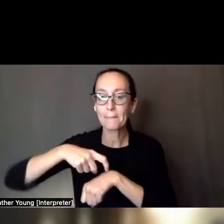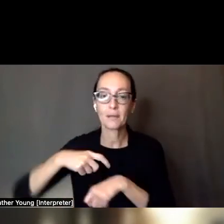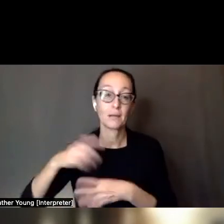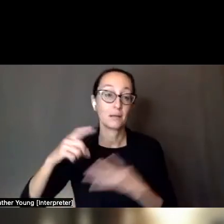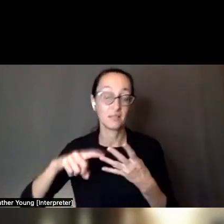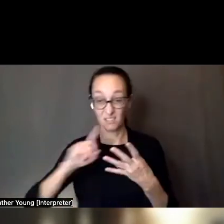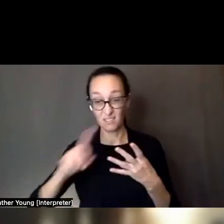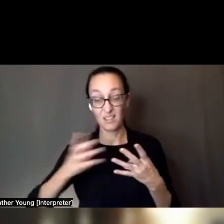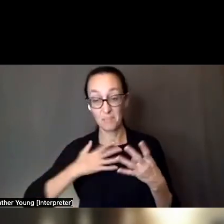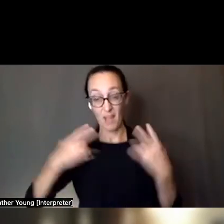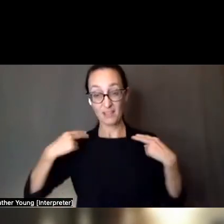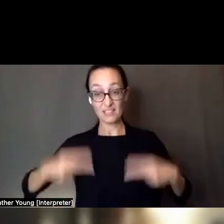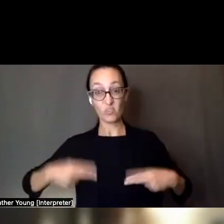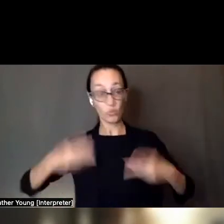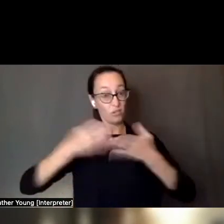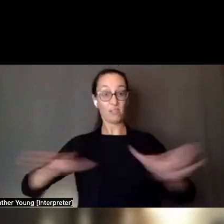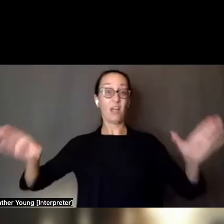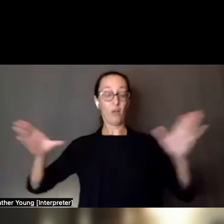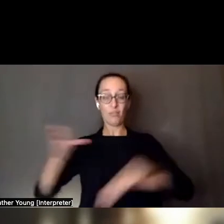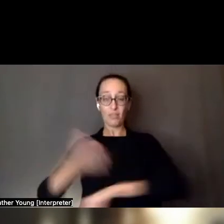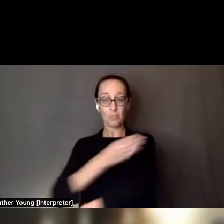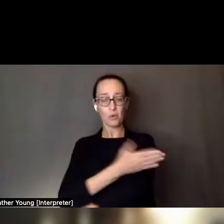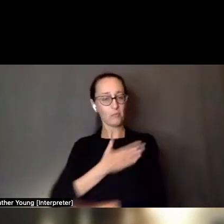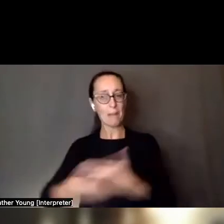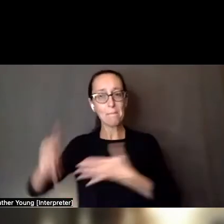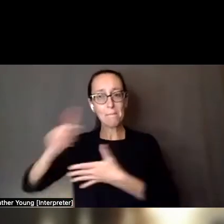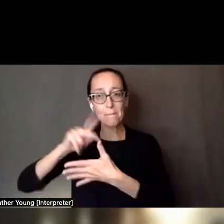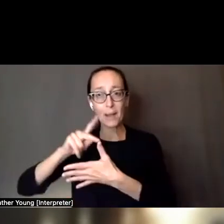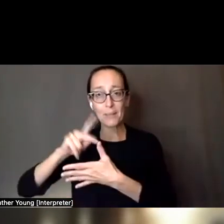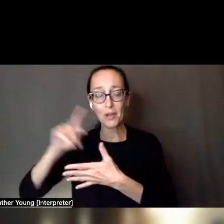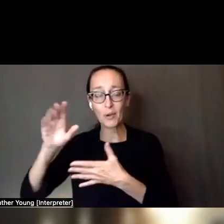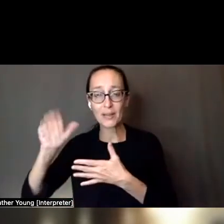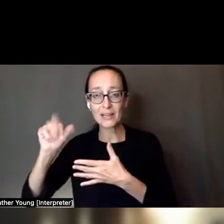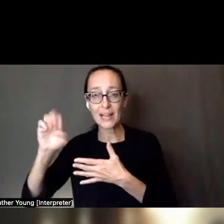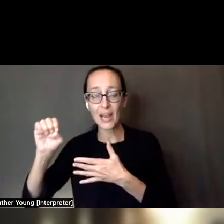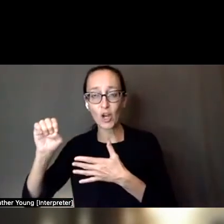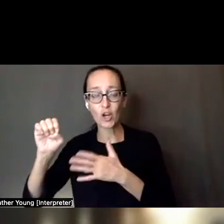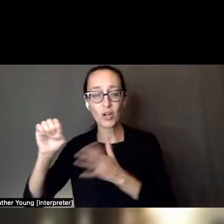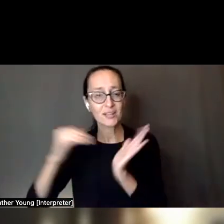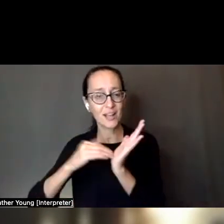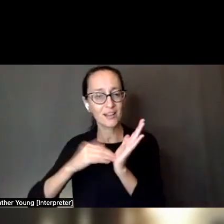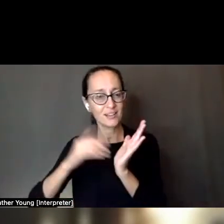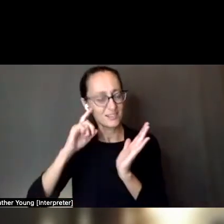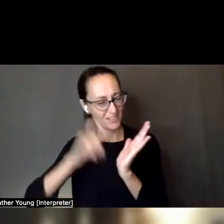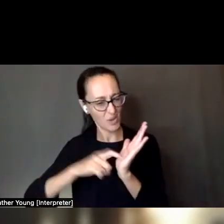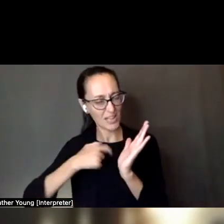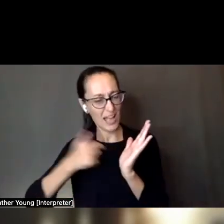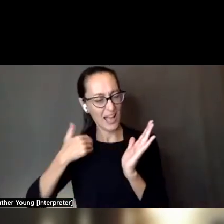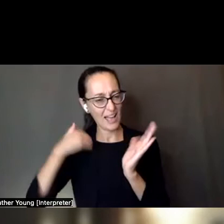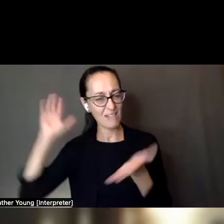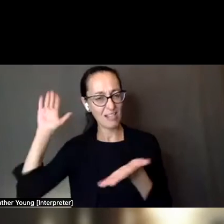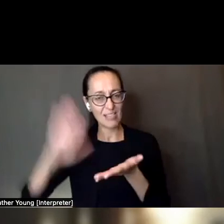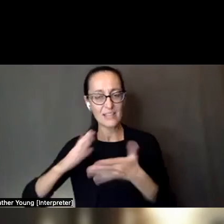My primary care doctor noticed that I had fewer upper respiratory infections in the winter. That might have been